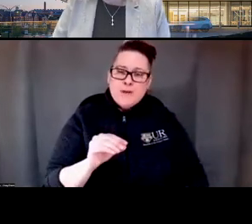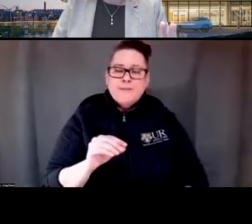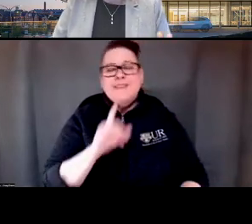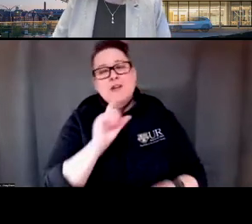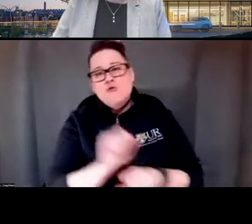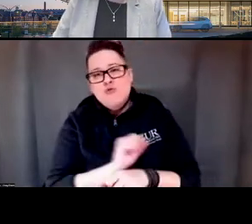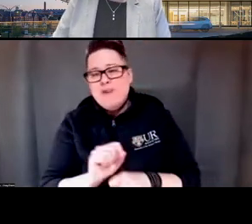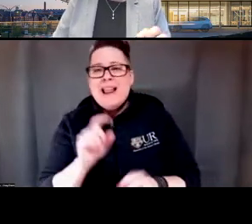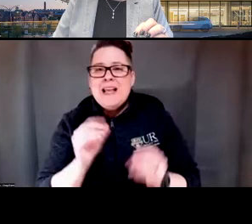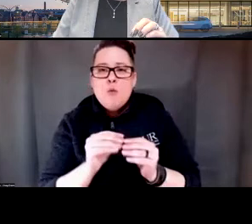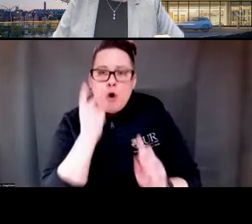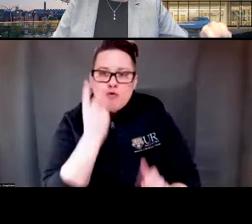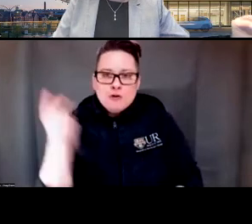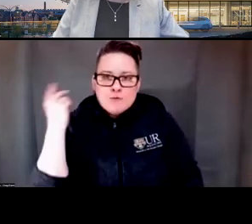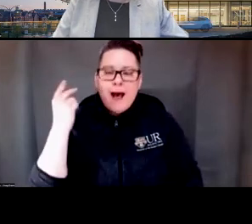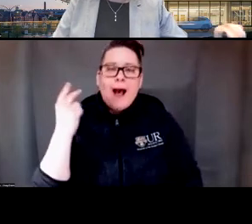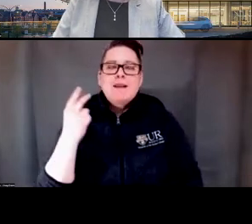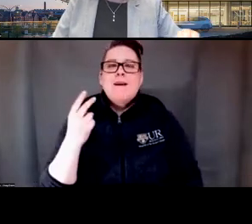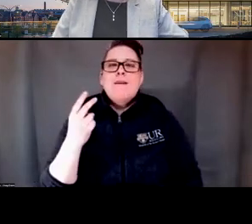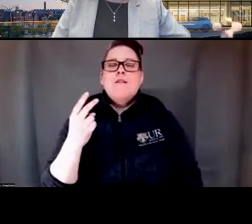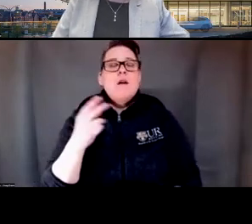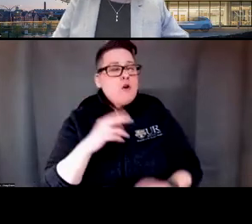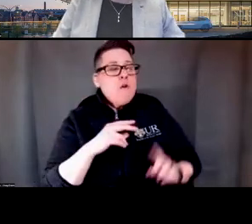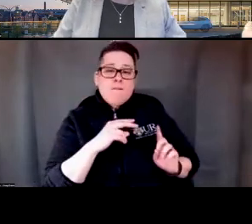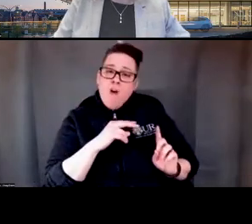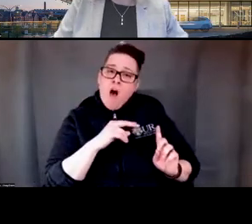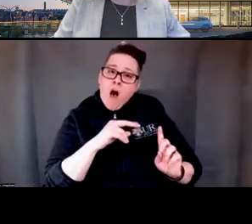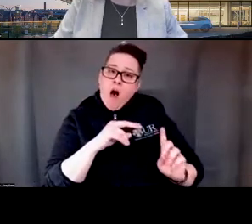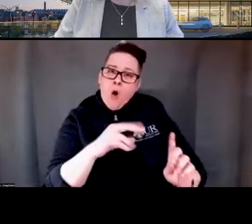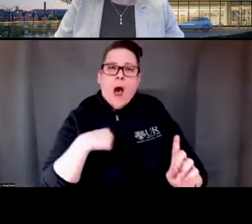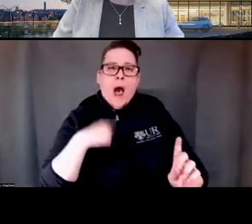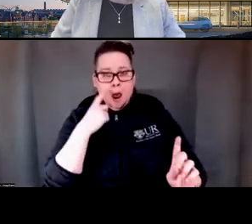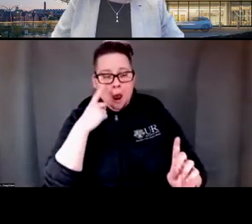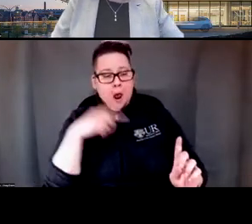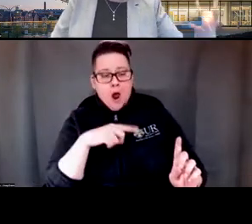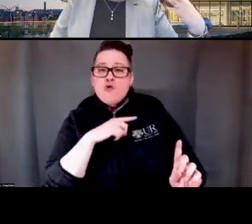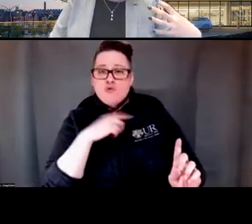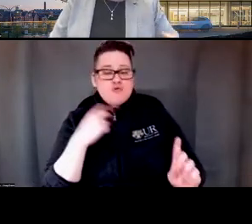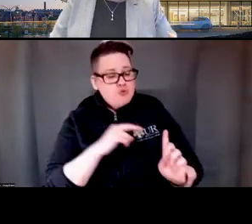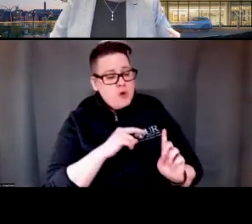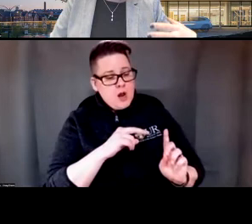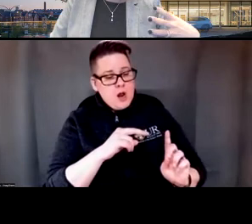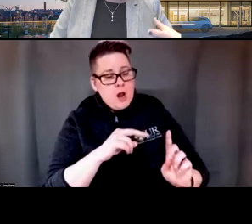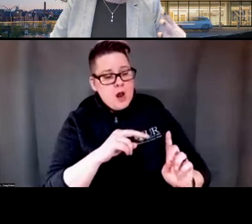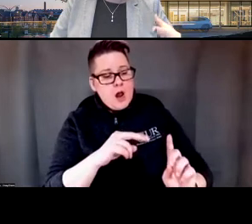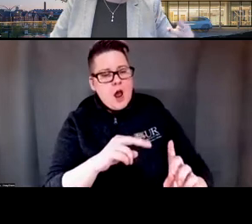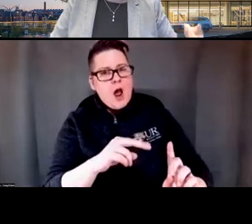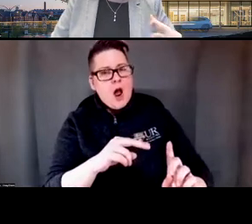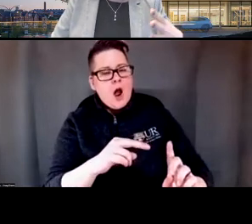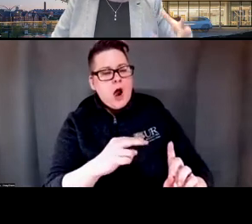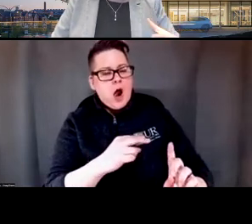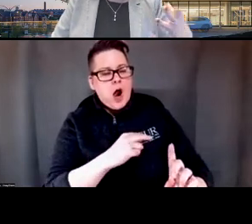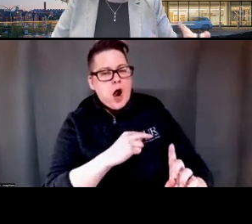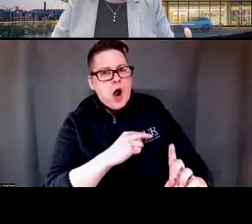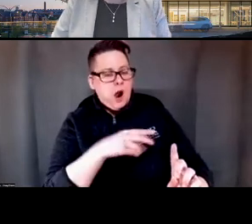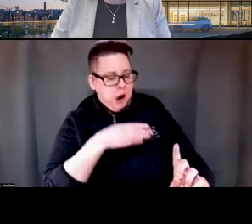that you have to follow people who you think might be at risk and then look back and figure out